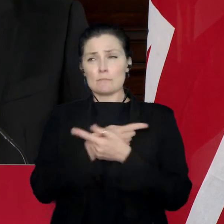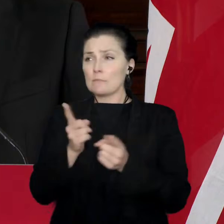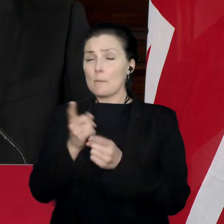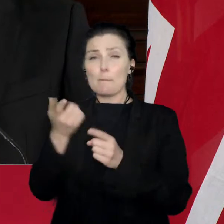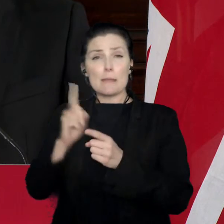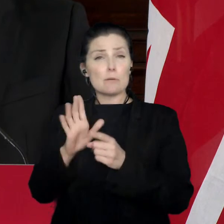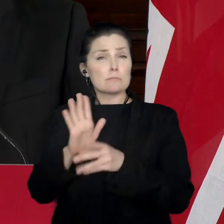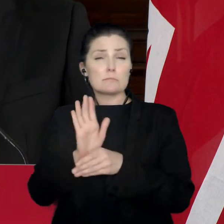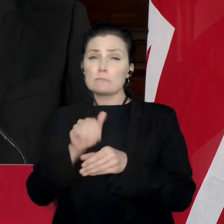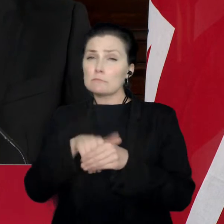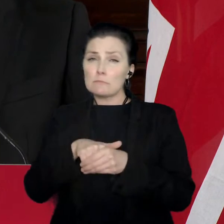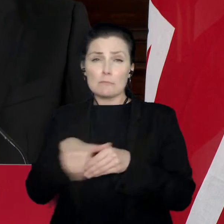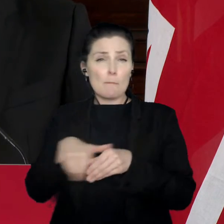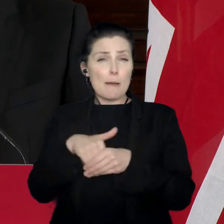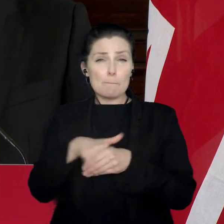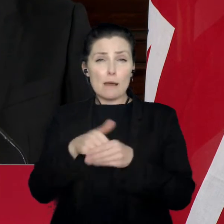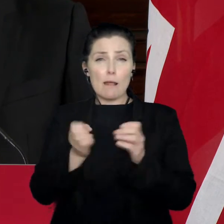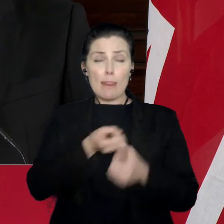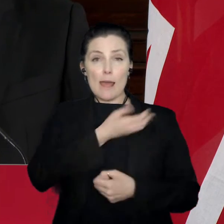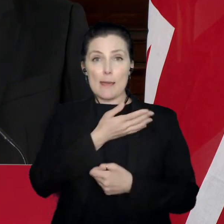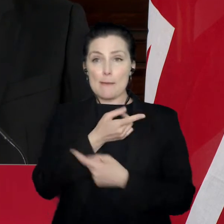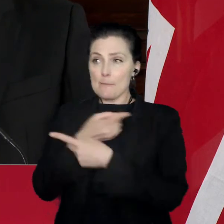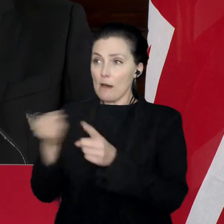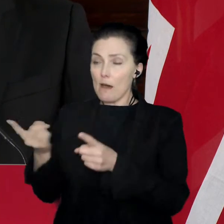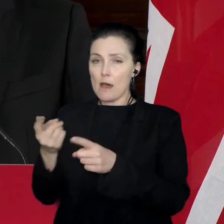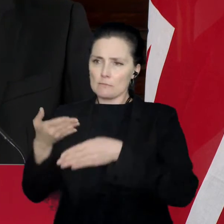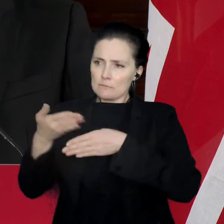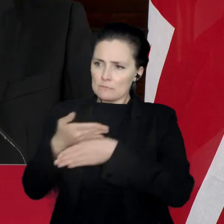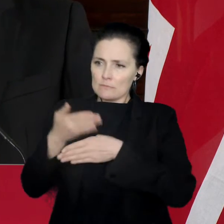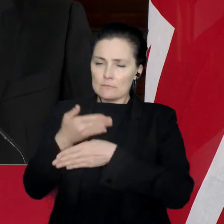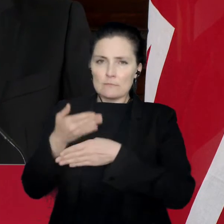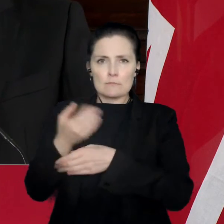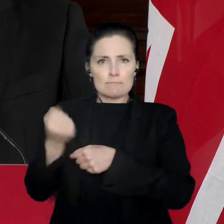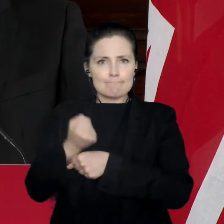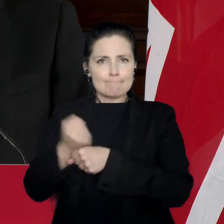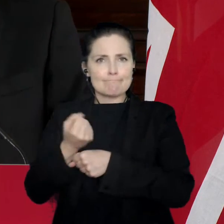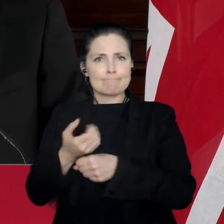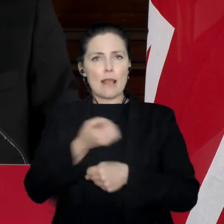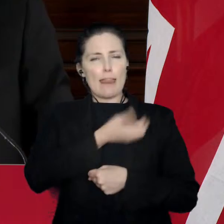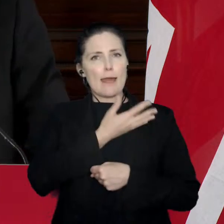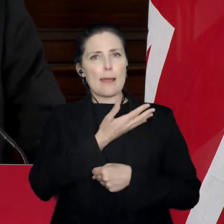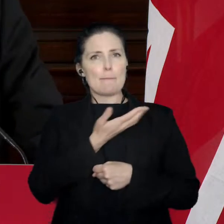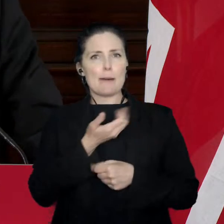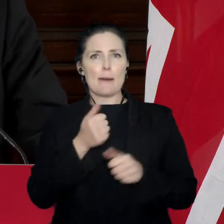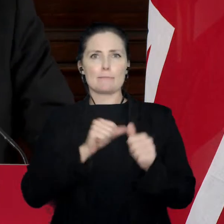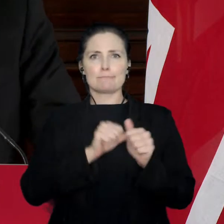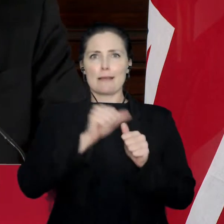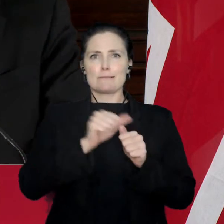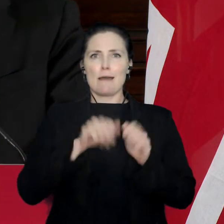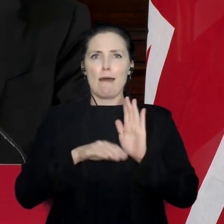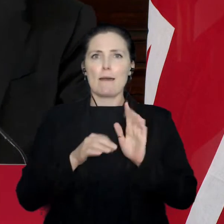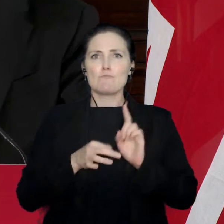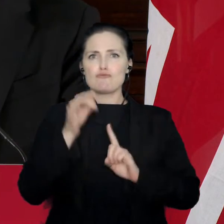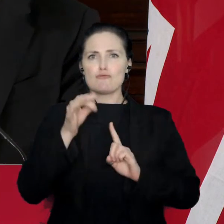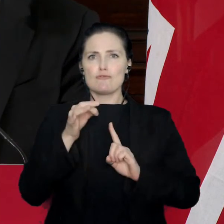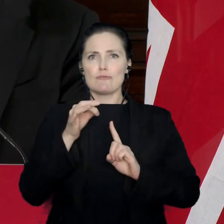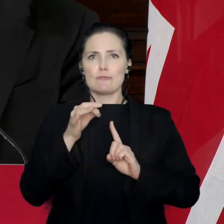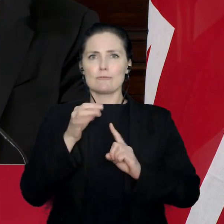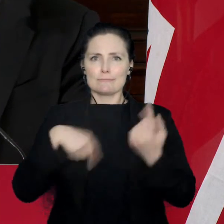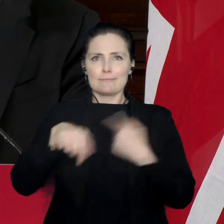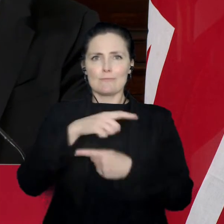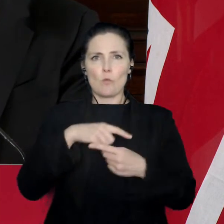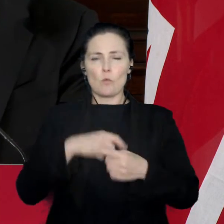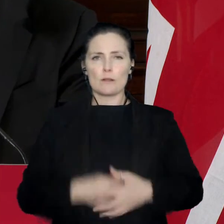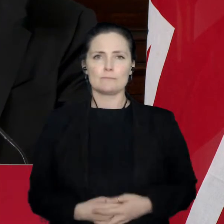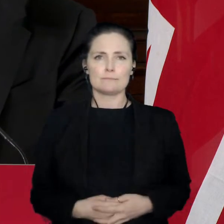and rebuild Labour on behalf of the country. It's thanks to them that we can say